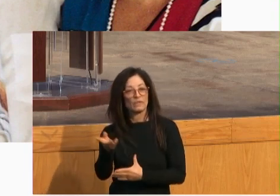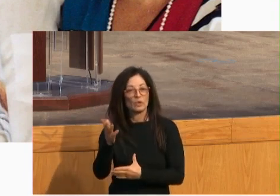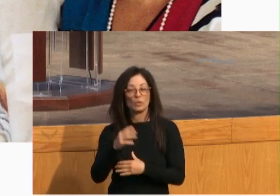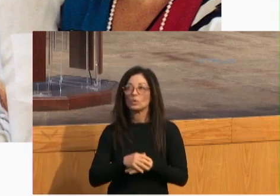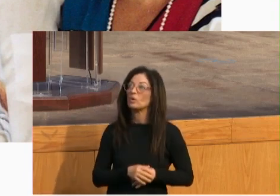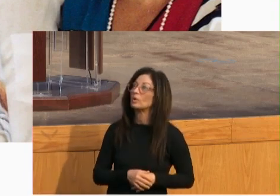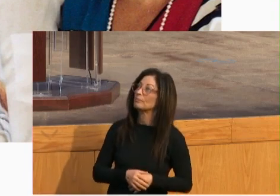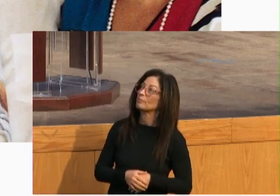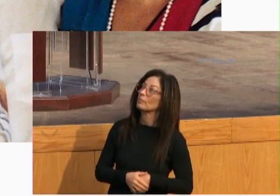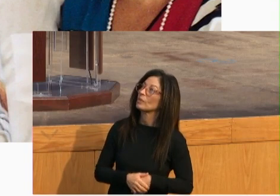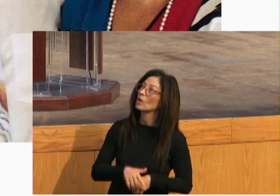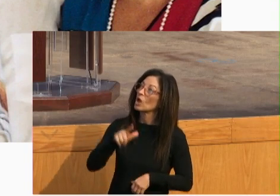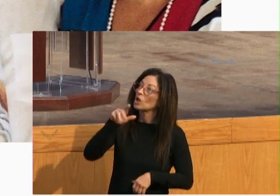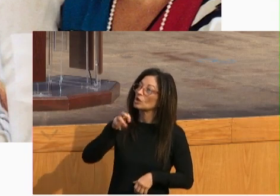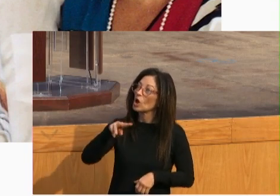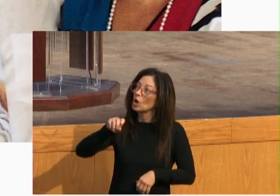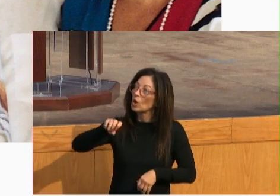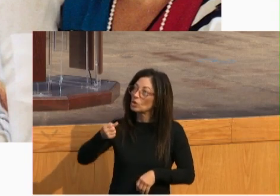Lowe's Foundation gave us $1 million